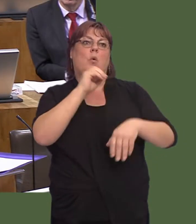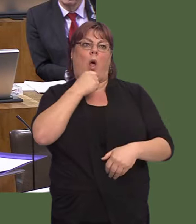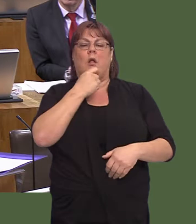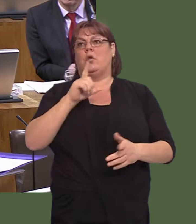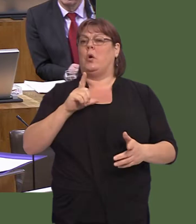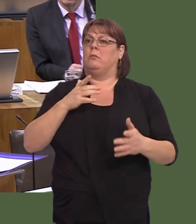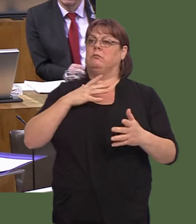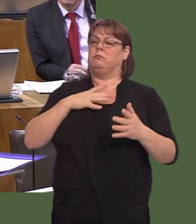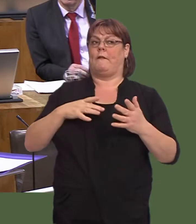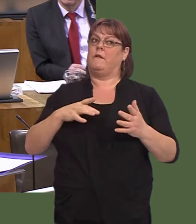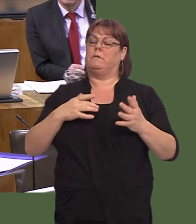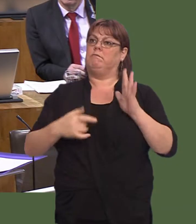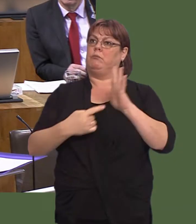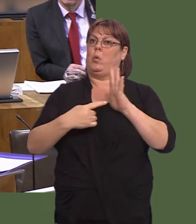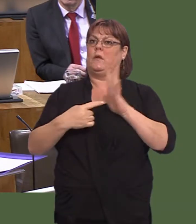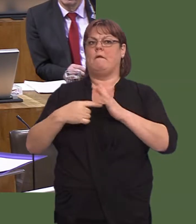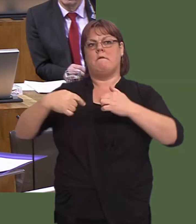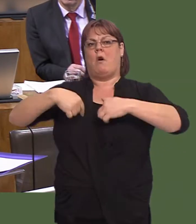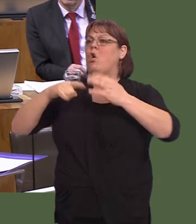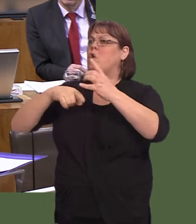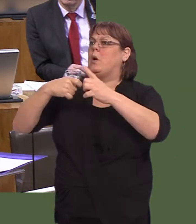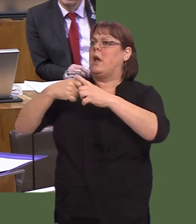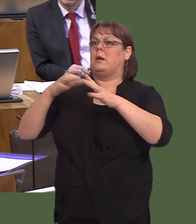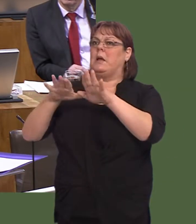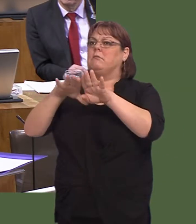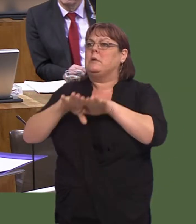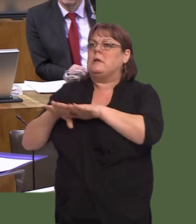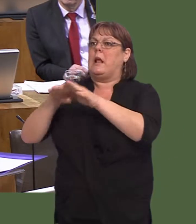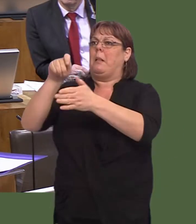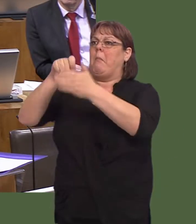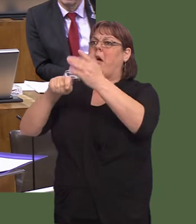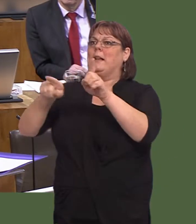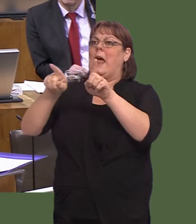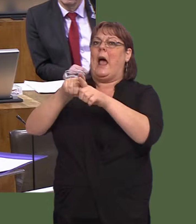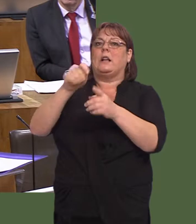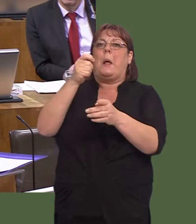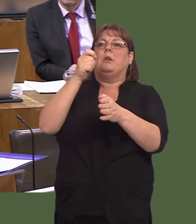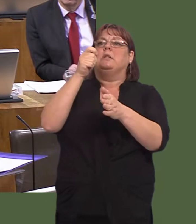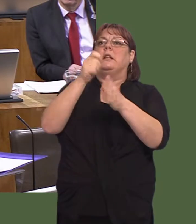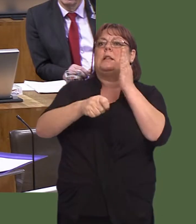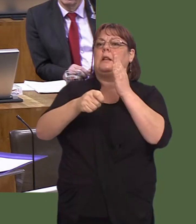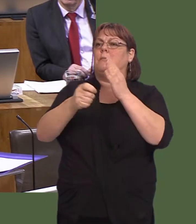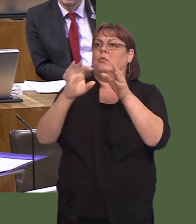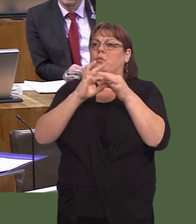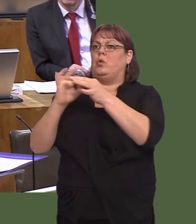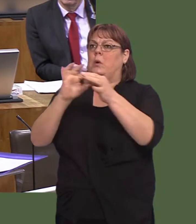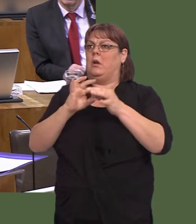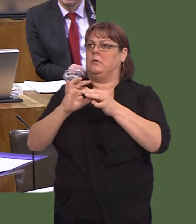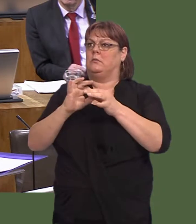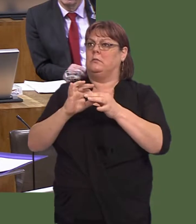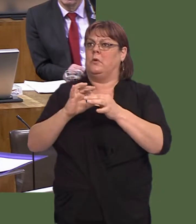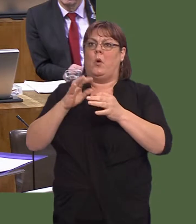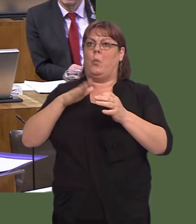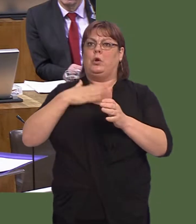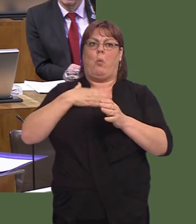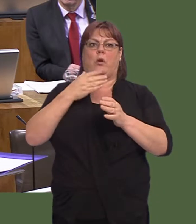Kingdom should remain within the single market and also in the customs union. So we wouldn't want any kind of borders